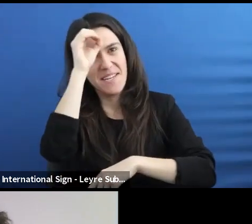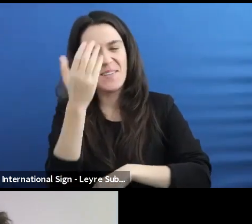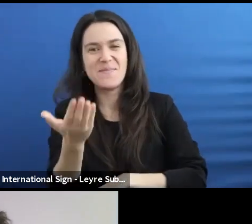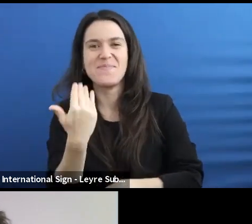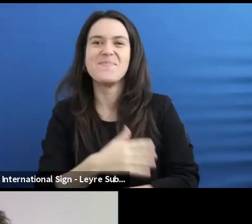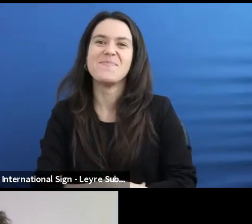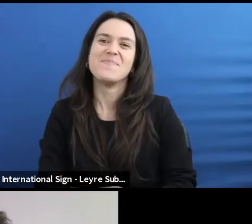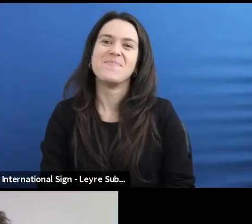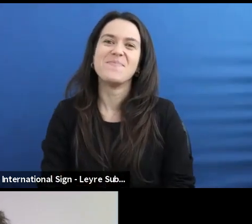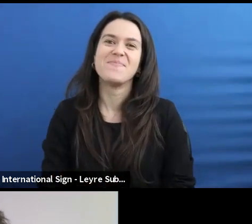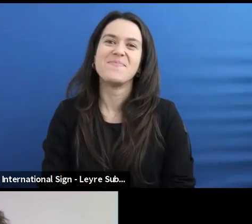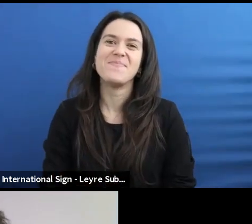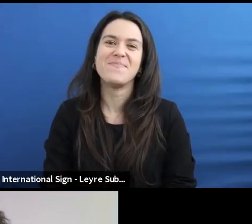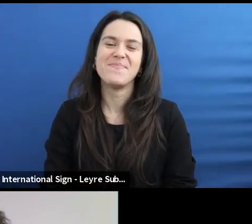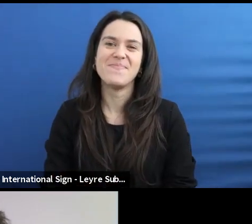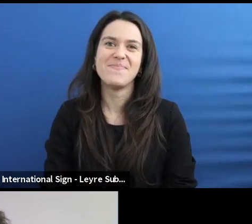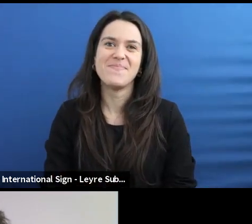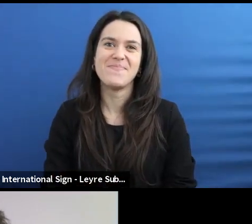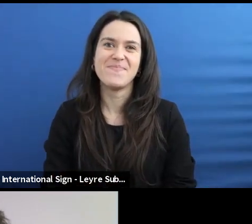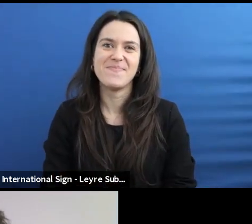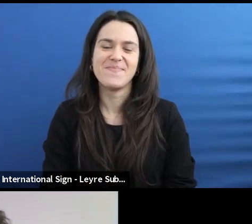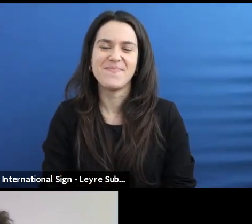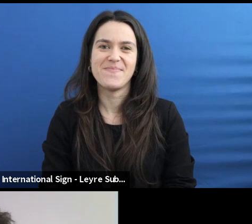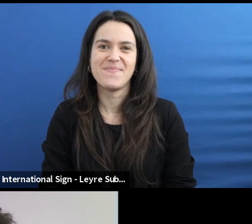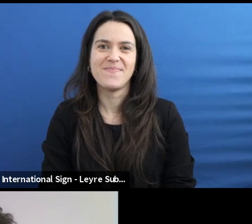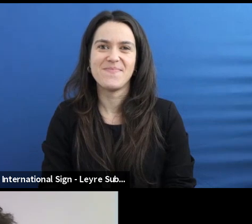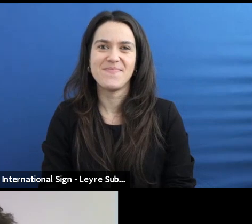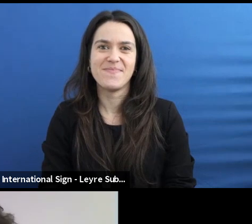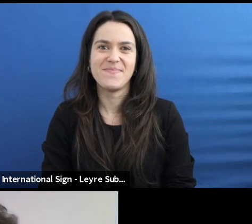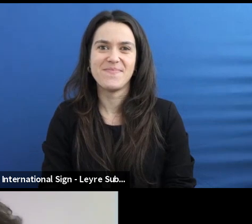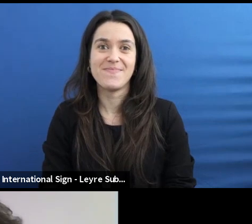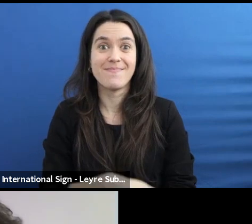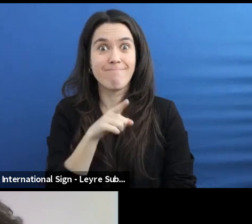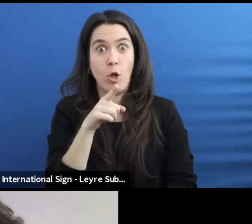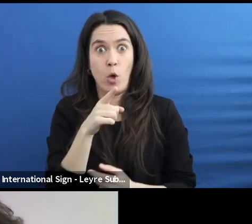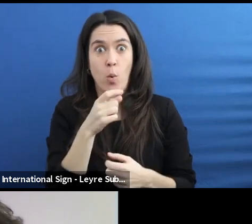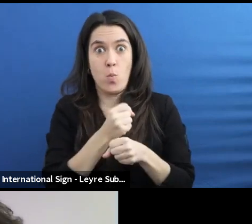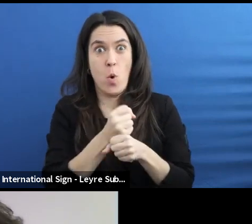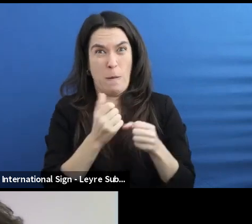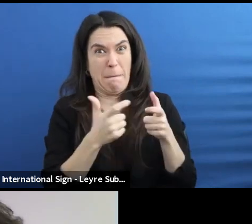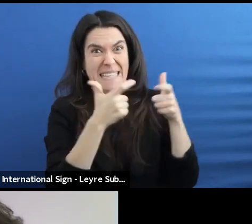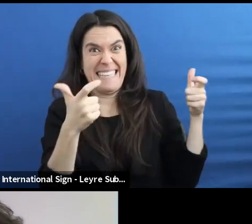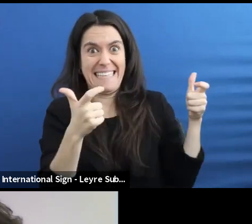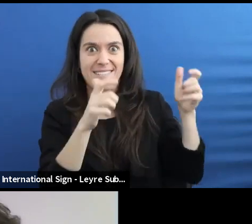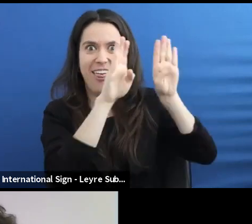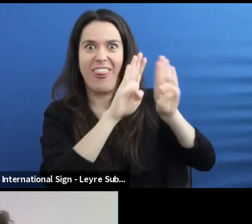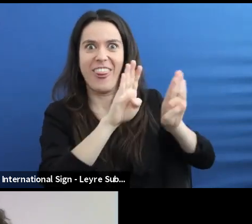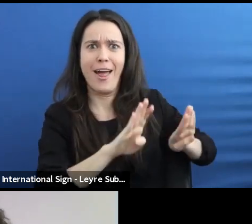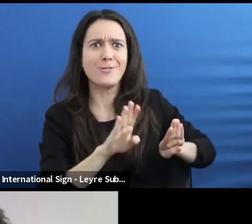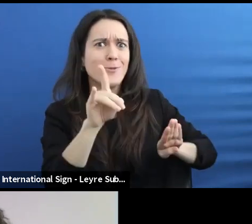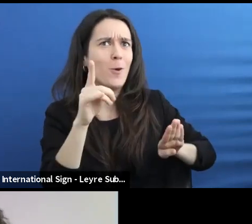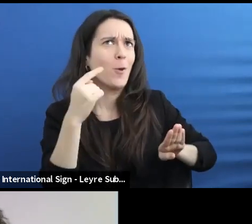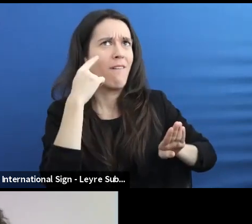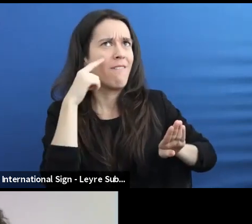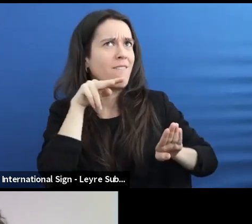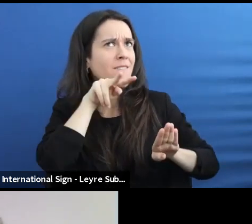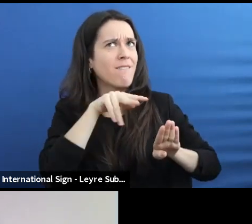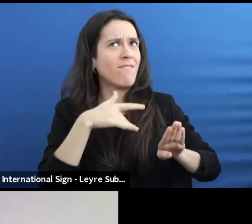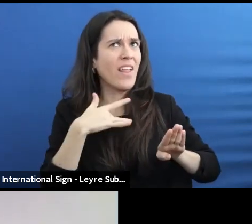executive director of a big cultural organization are working on sustainability.